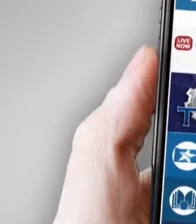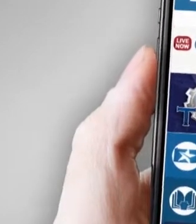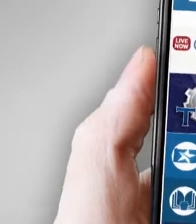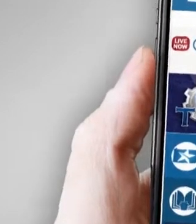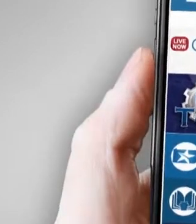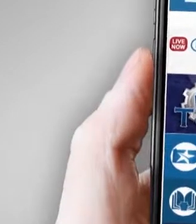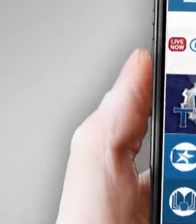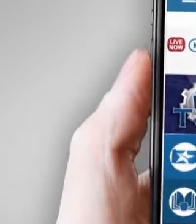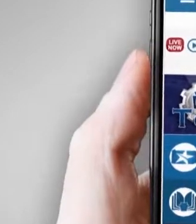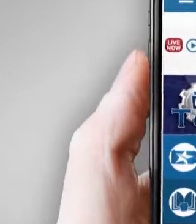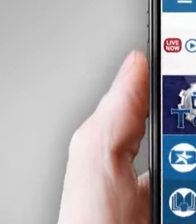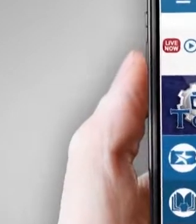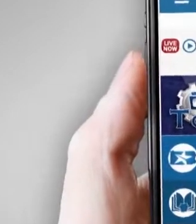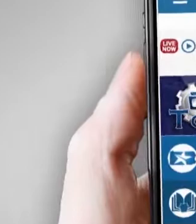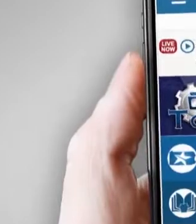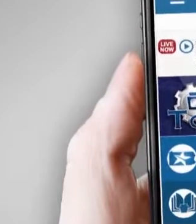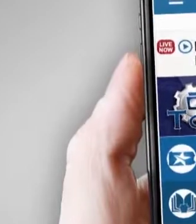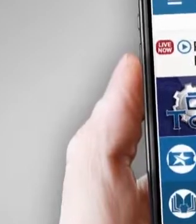today.